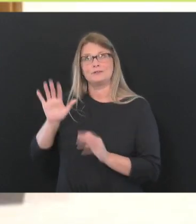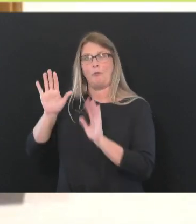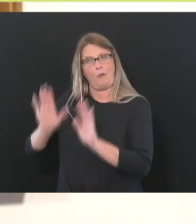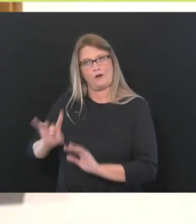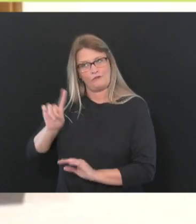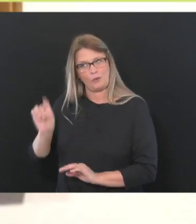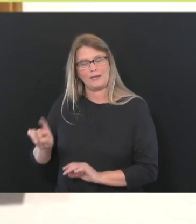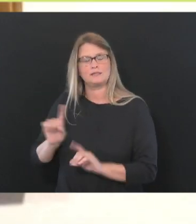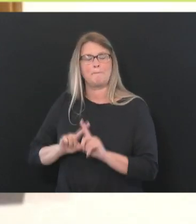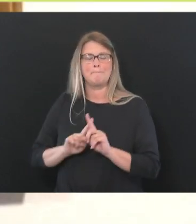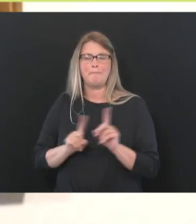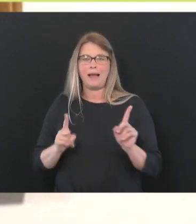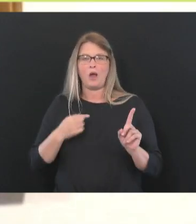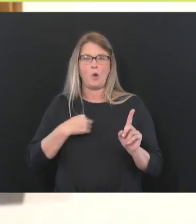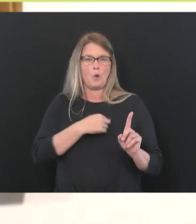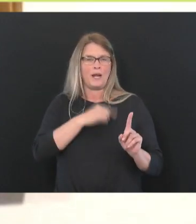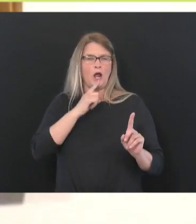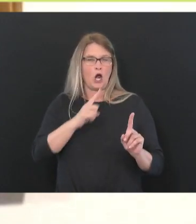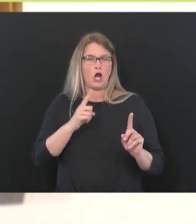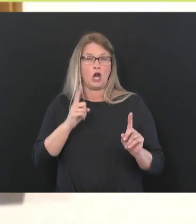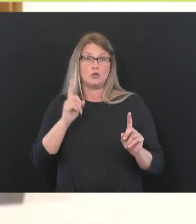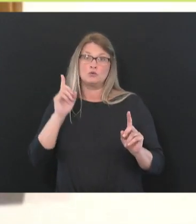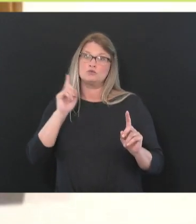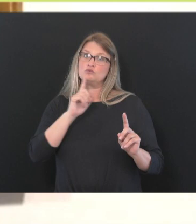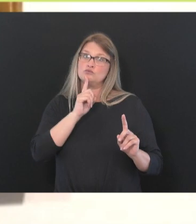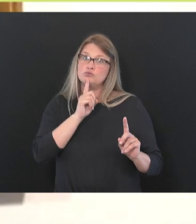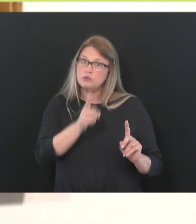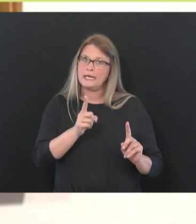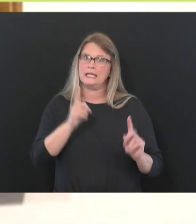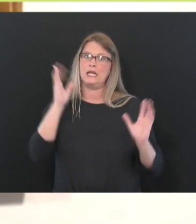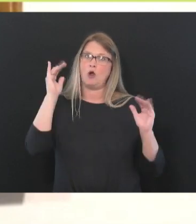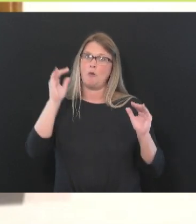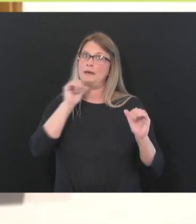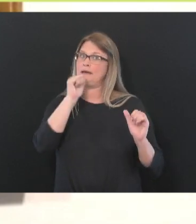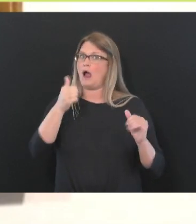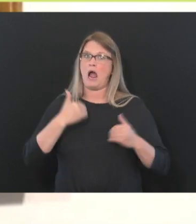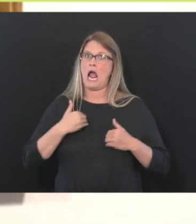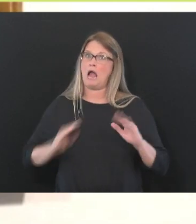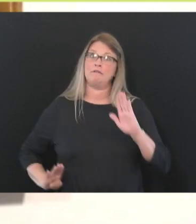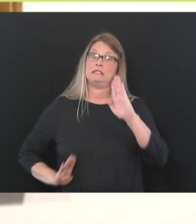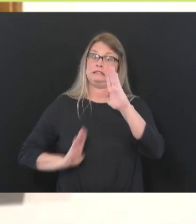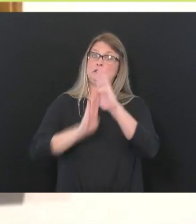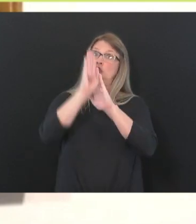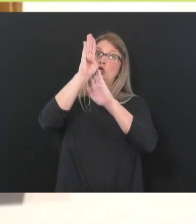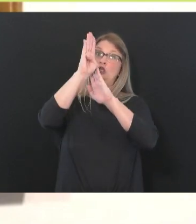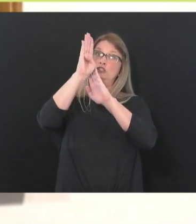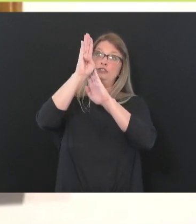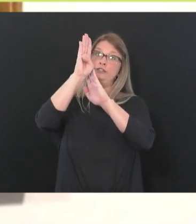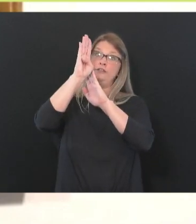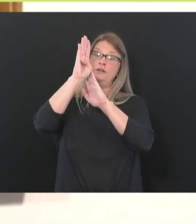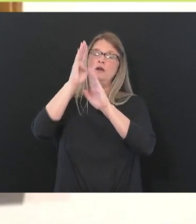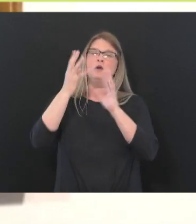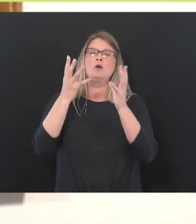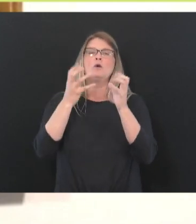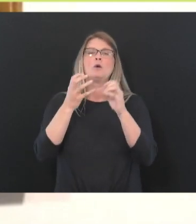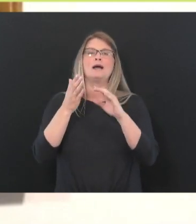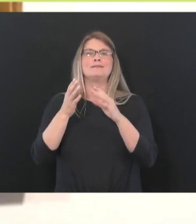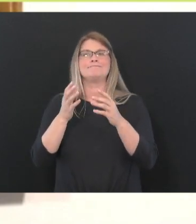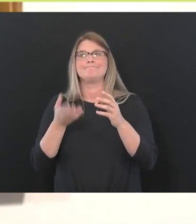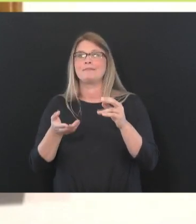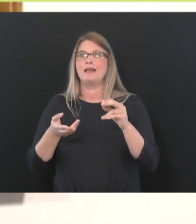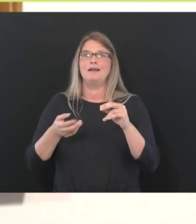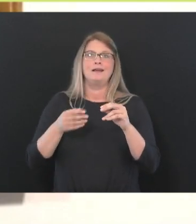question. We're hoping to avoid a real surge, and what we would look at would be, an increased number of emergency